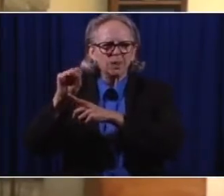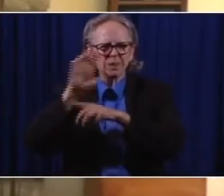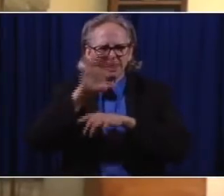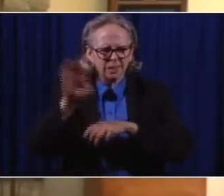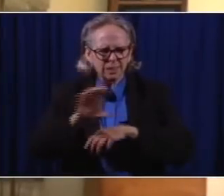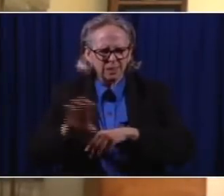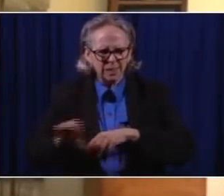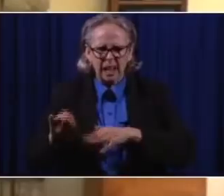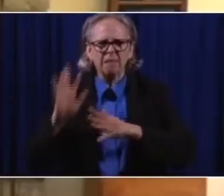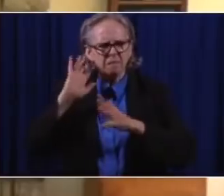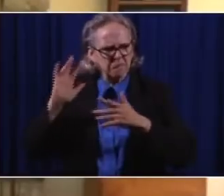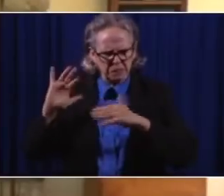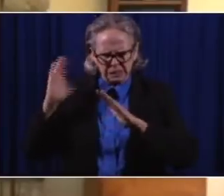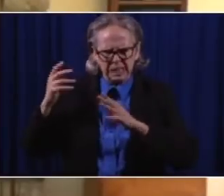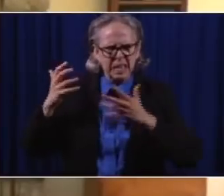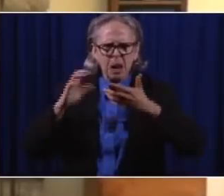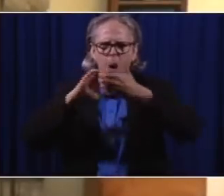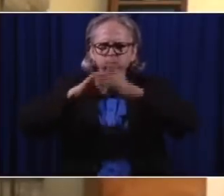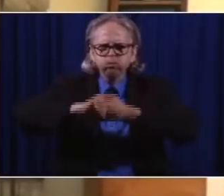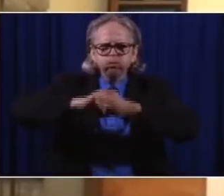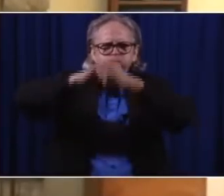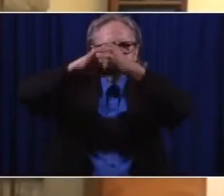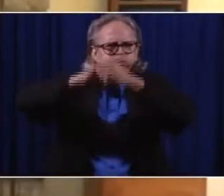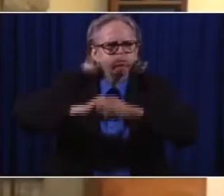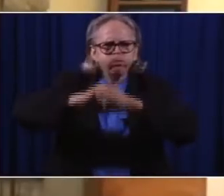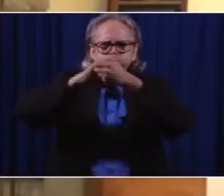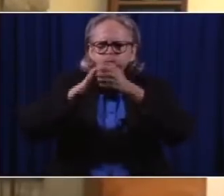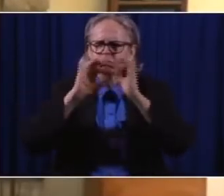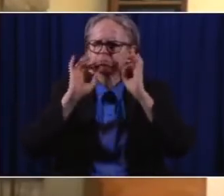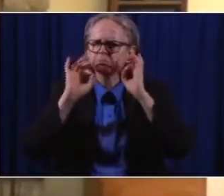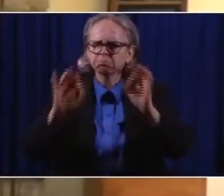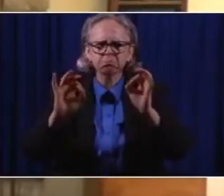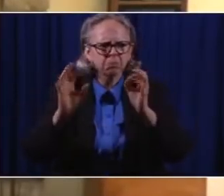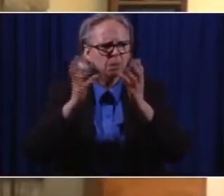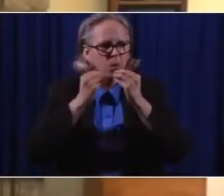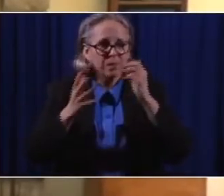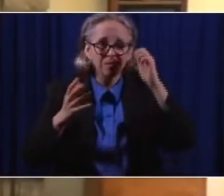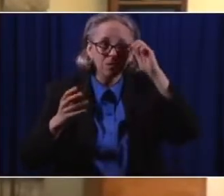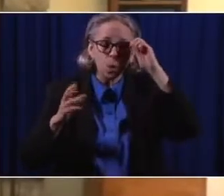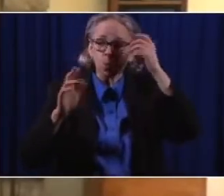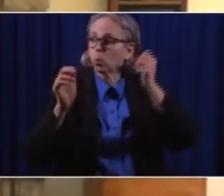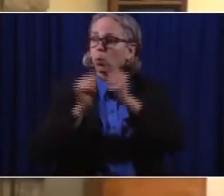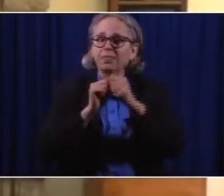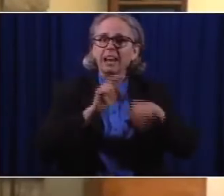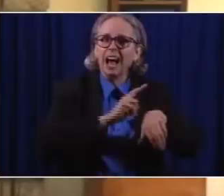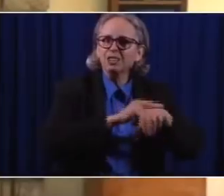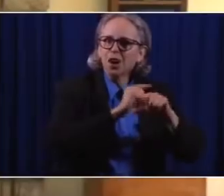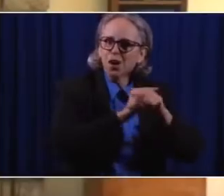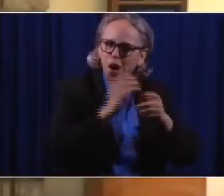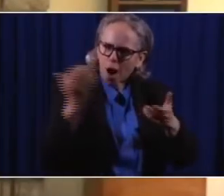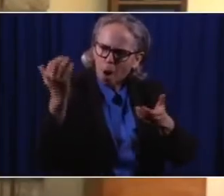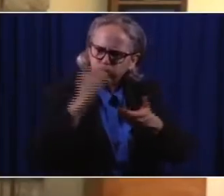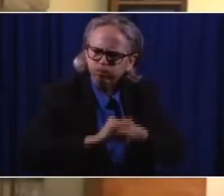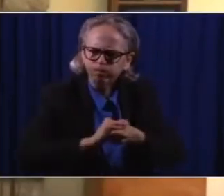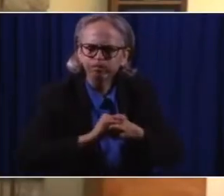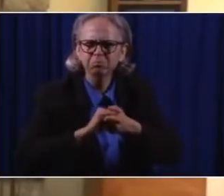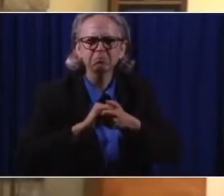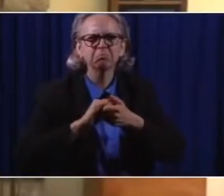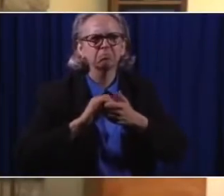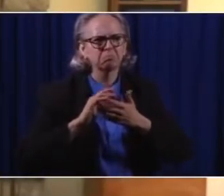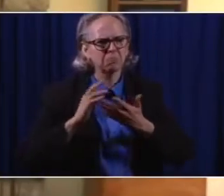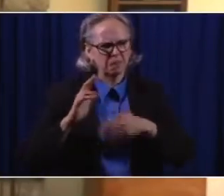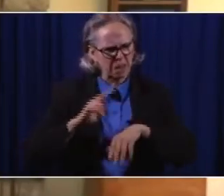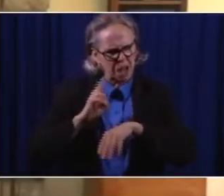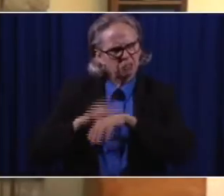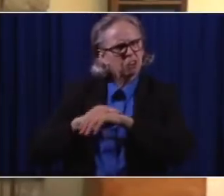times with the Ohio National Guard in having the build out or the proposed